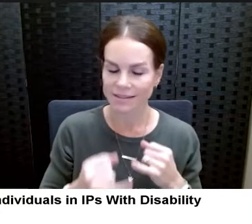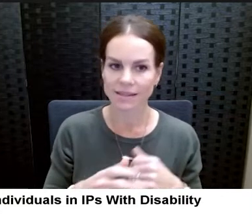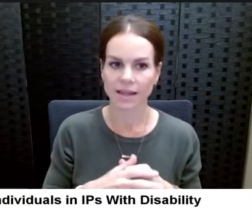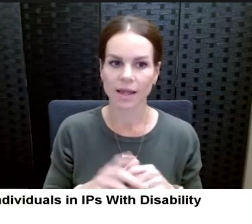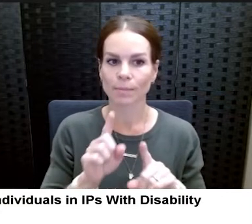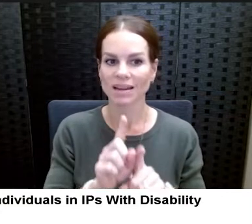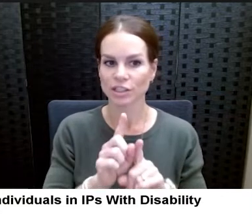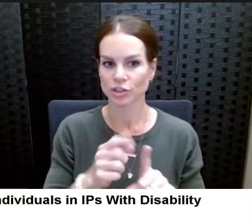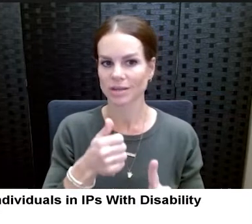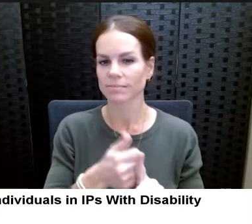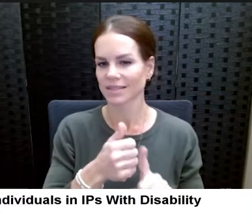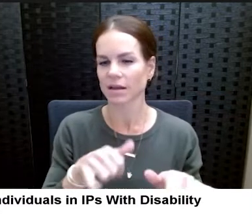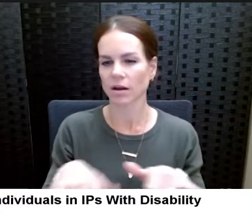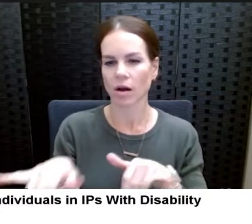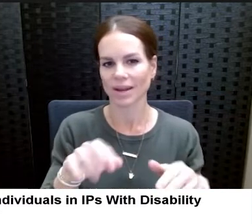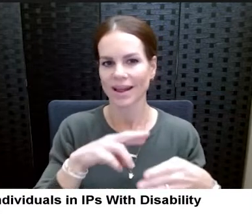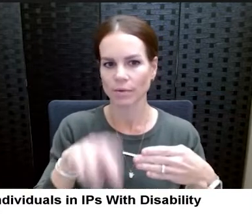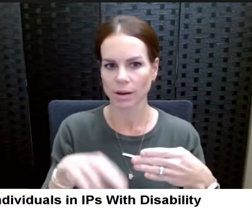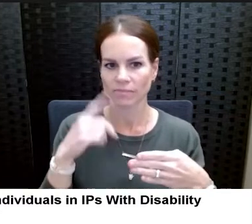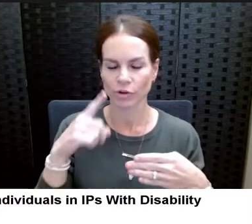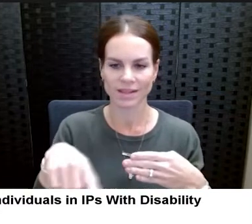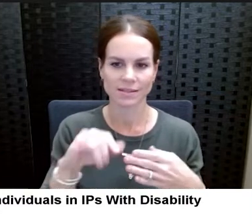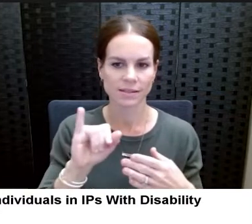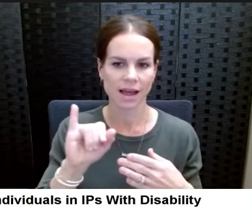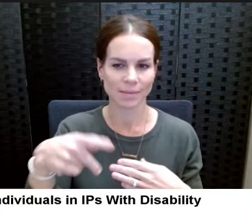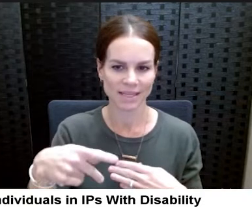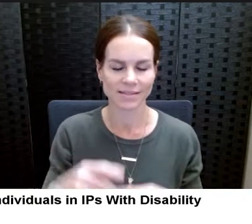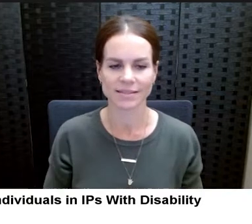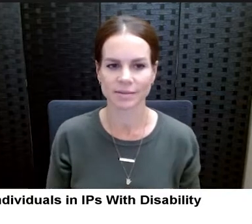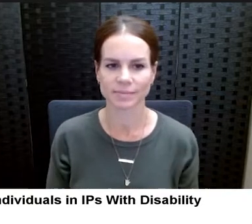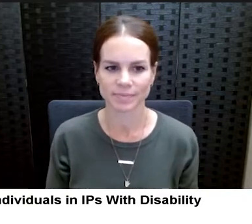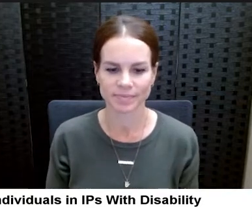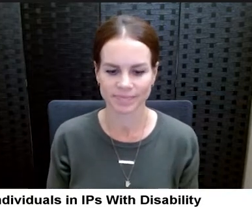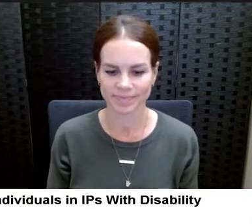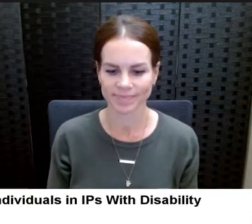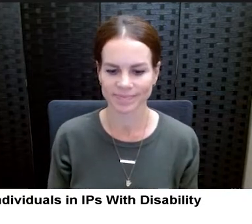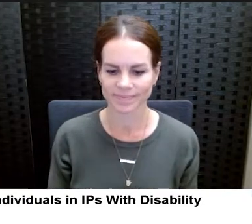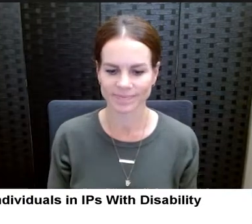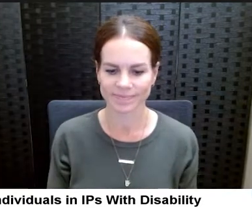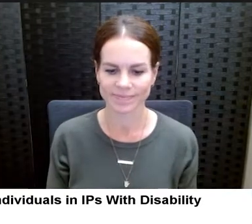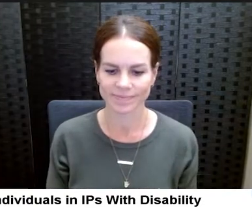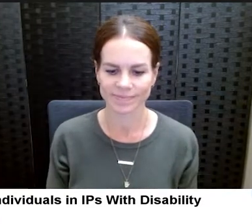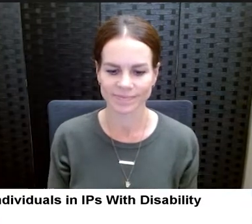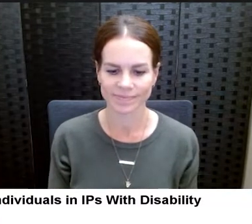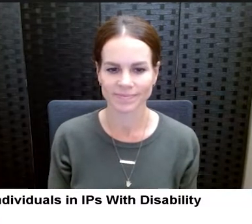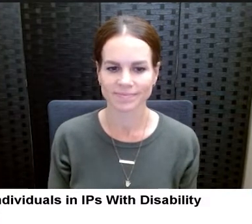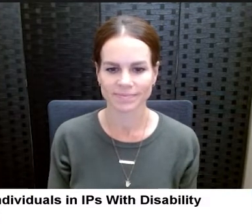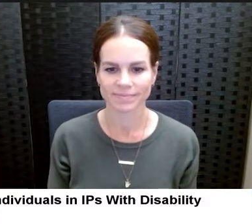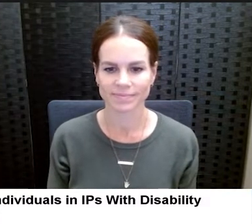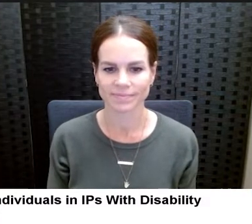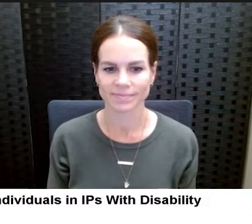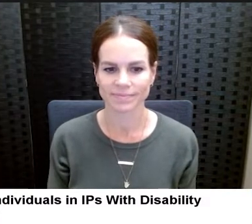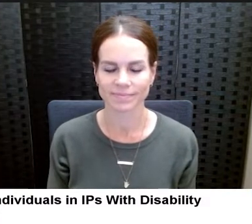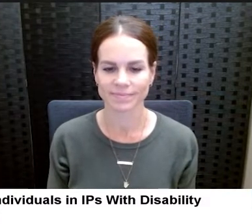especially for older people with disabilities. When they had a mentor, that was when they were mentoring, it